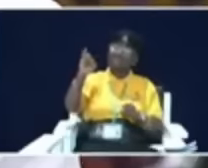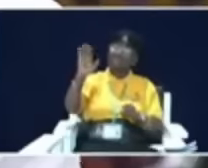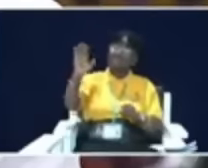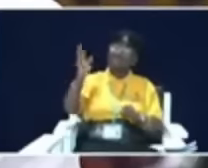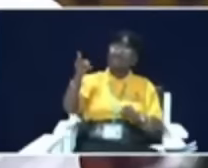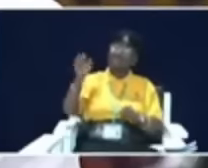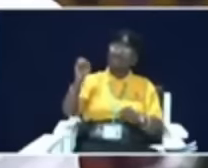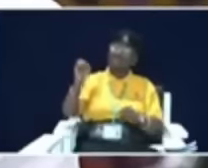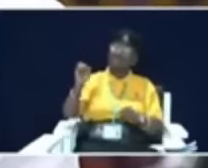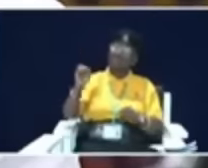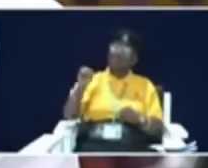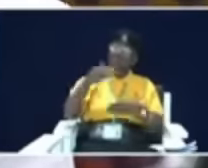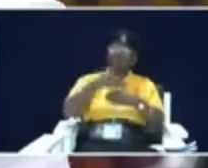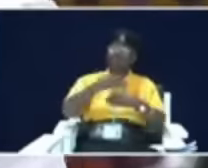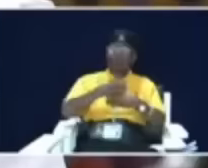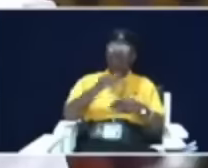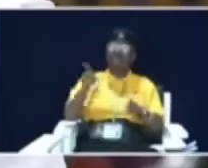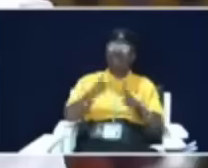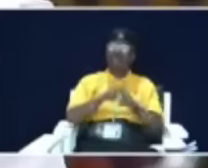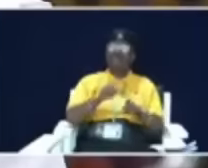as another example